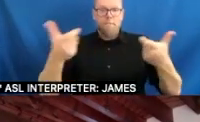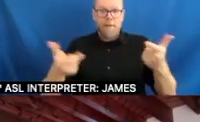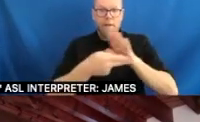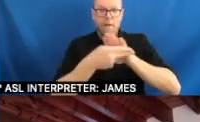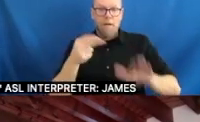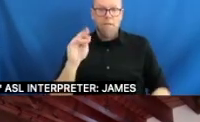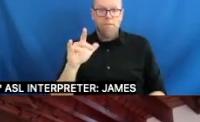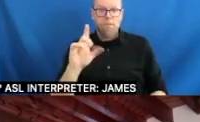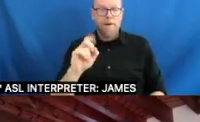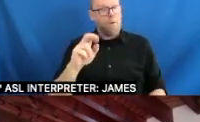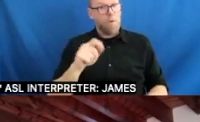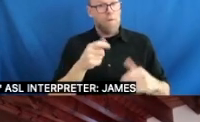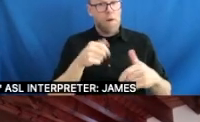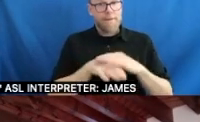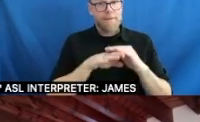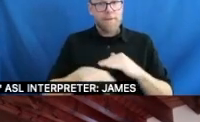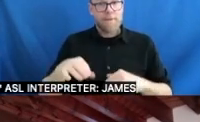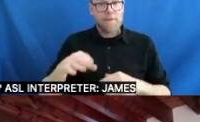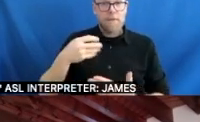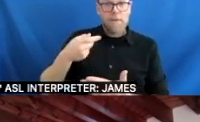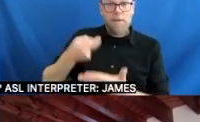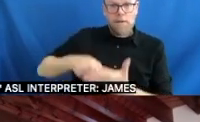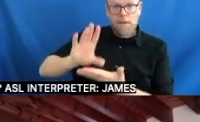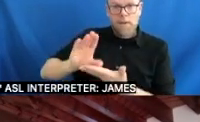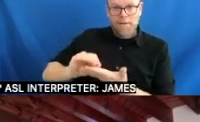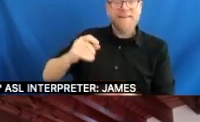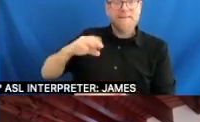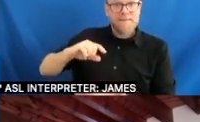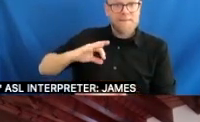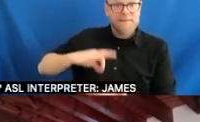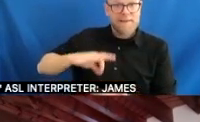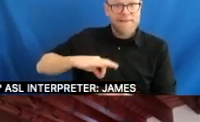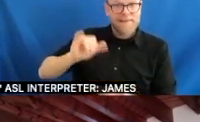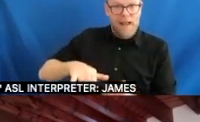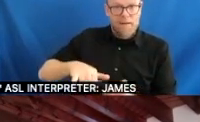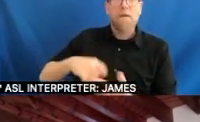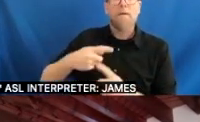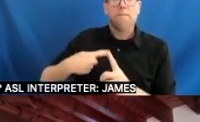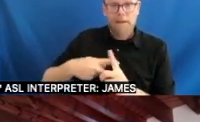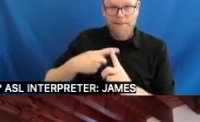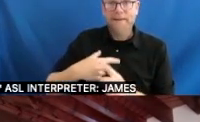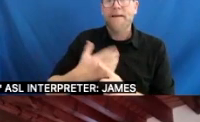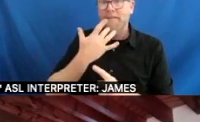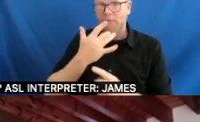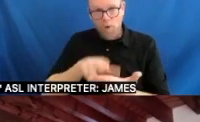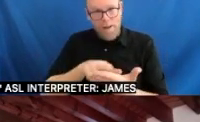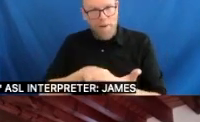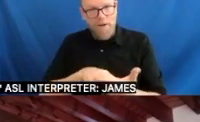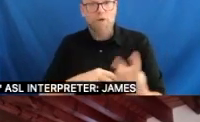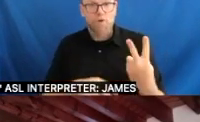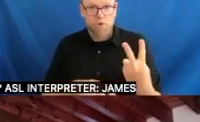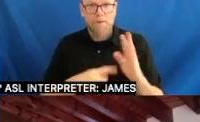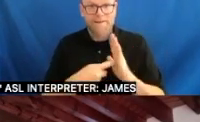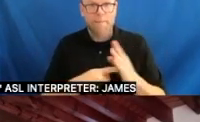or to access discounts and favorable business contracts. So, two examples here are